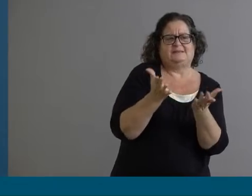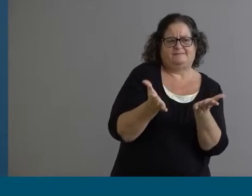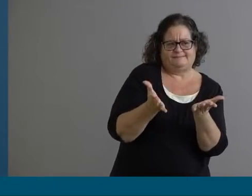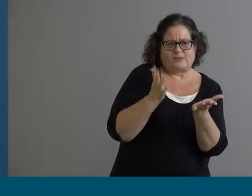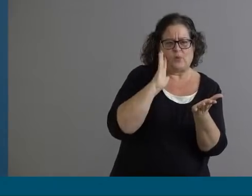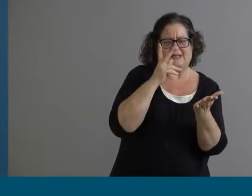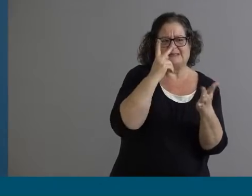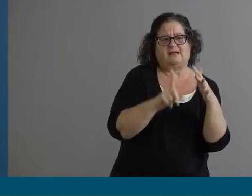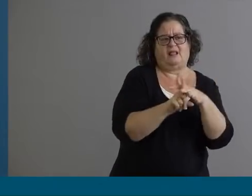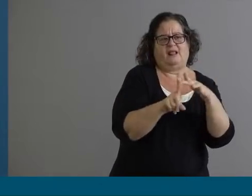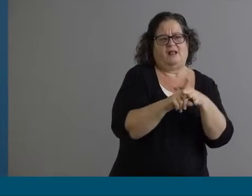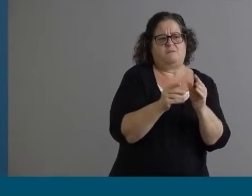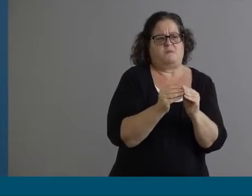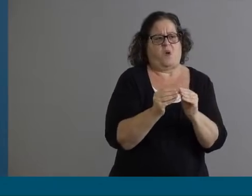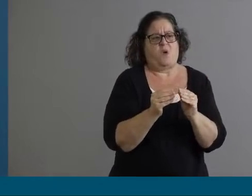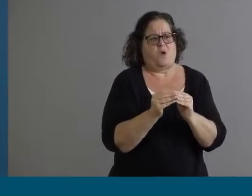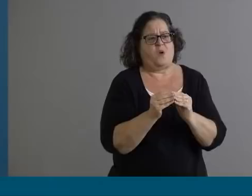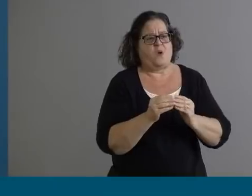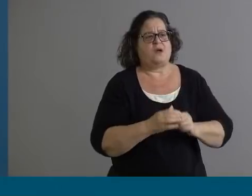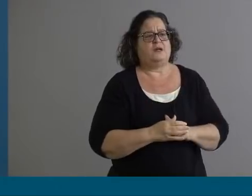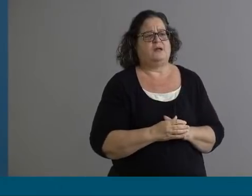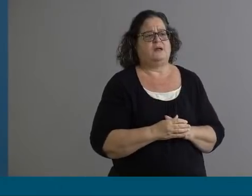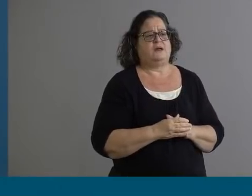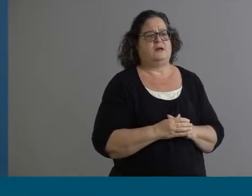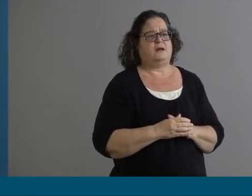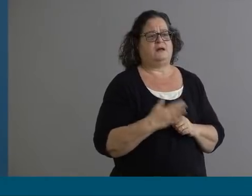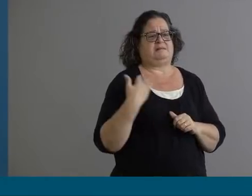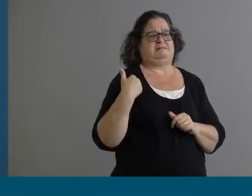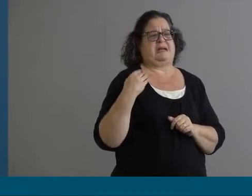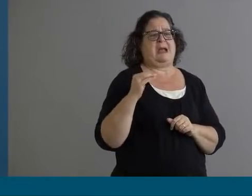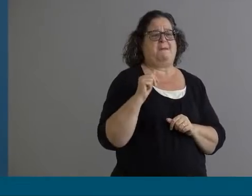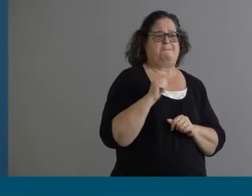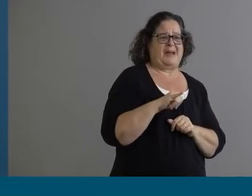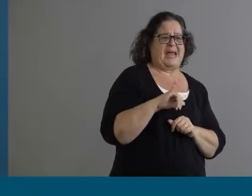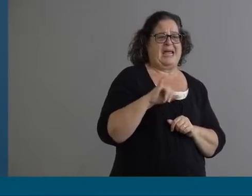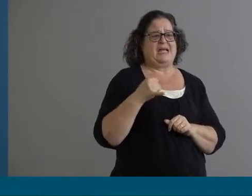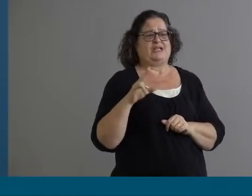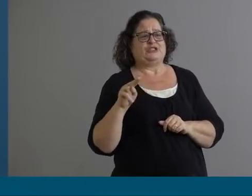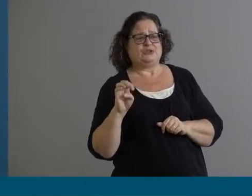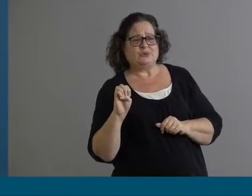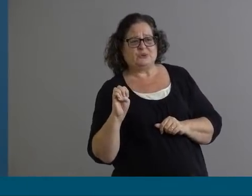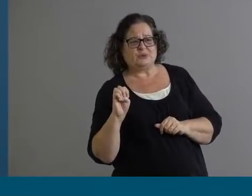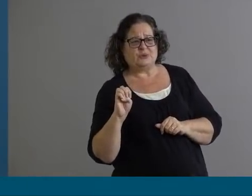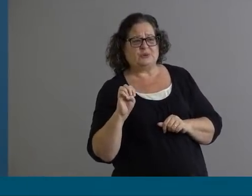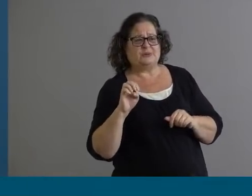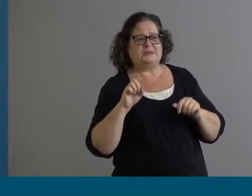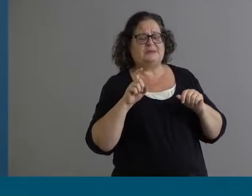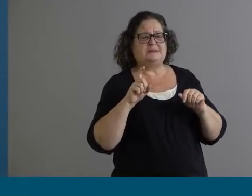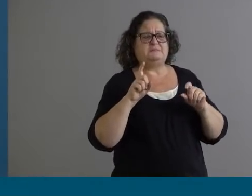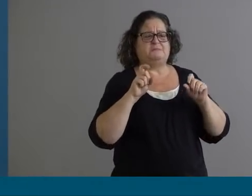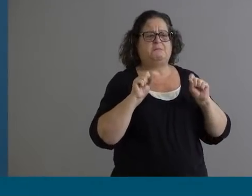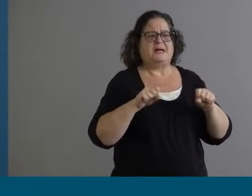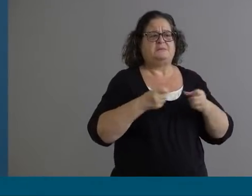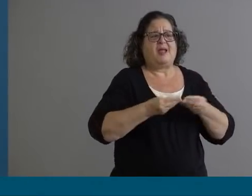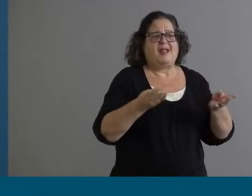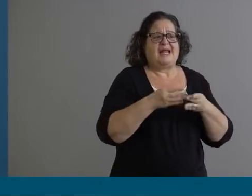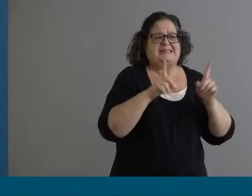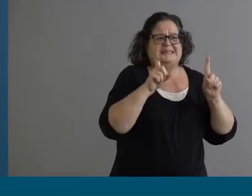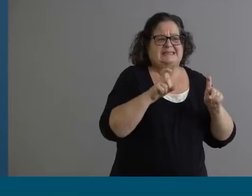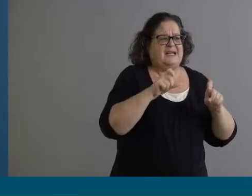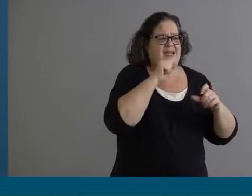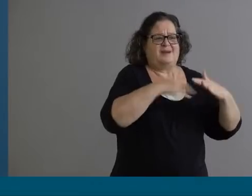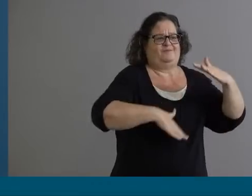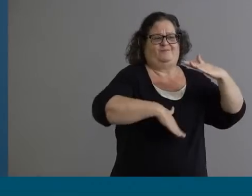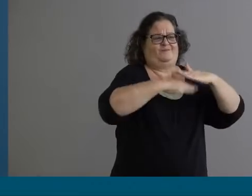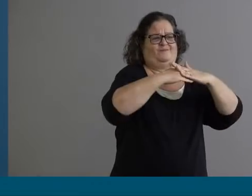hit capacity of testing because we didn't have the demand for testing. Today, demand